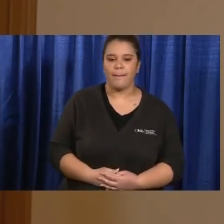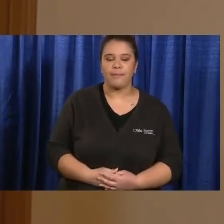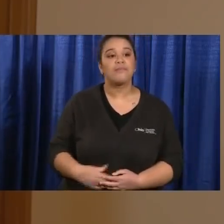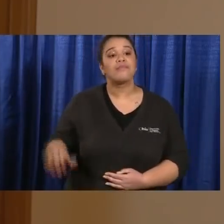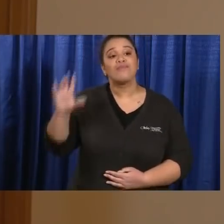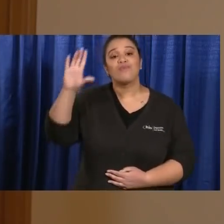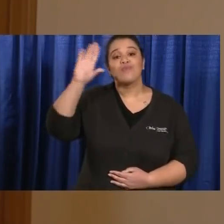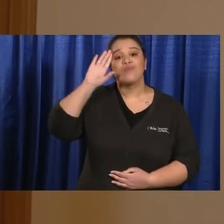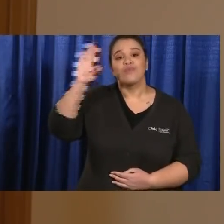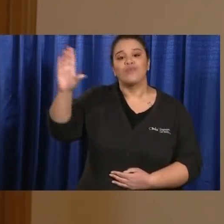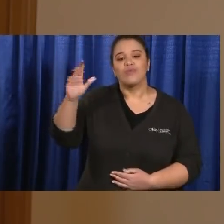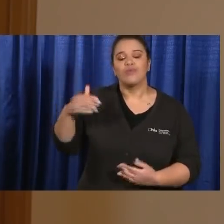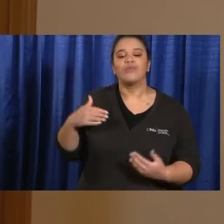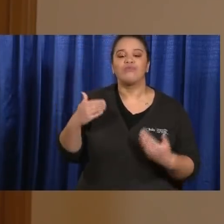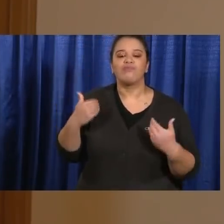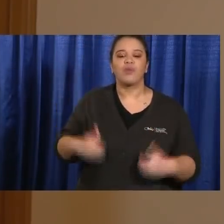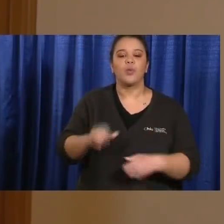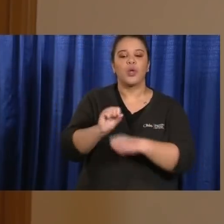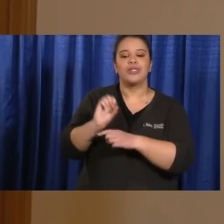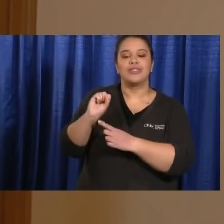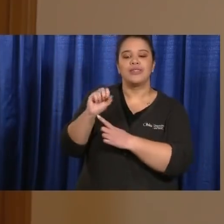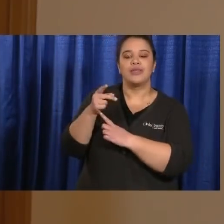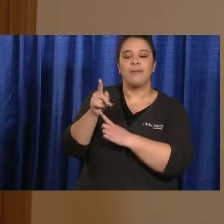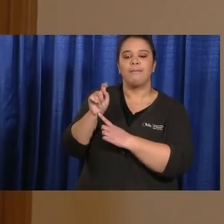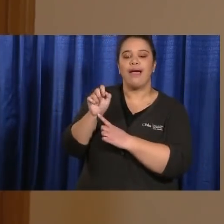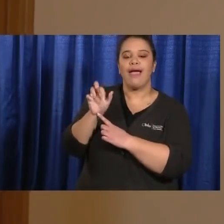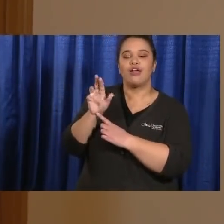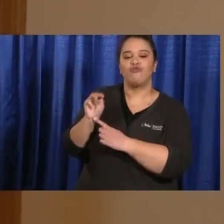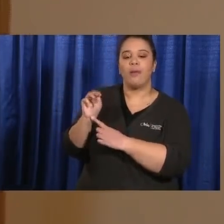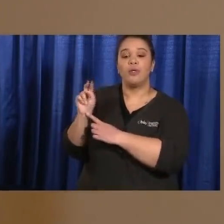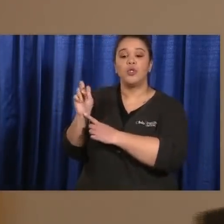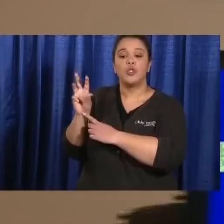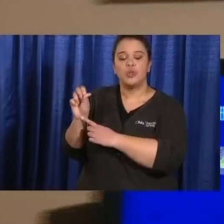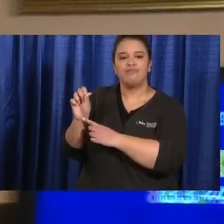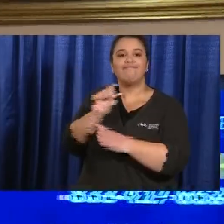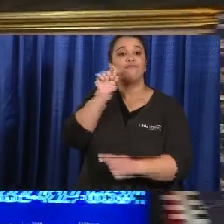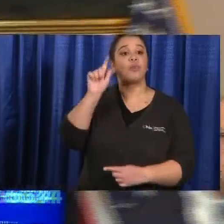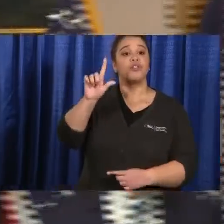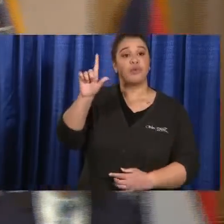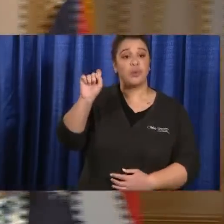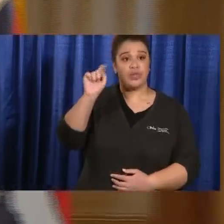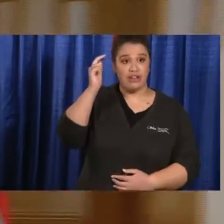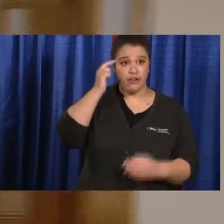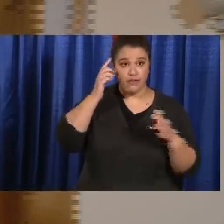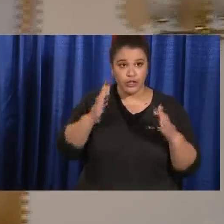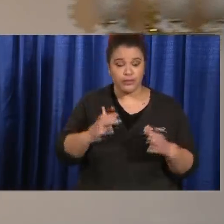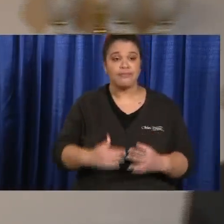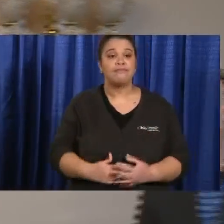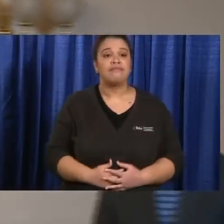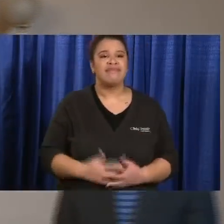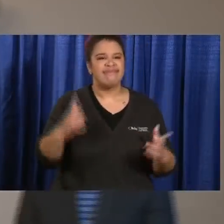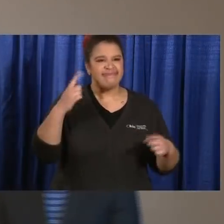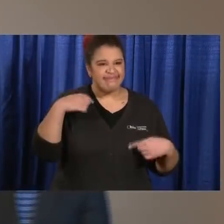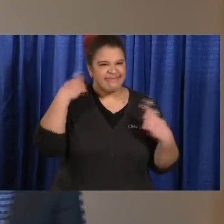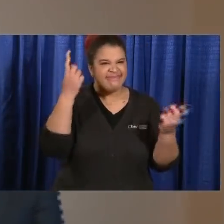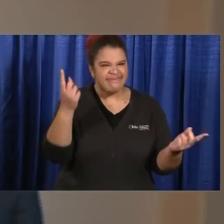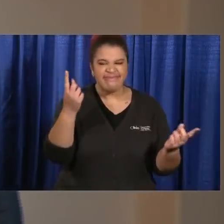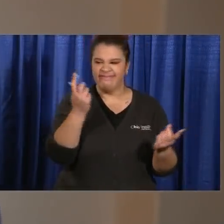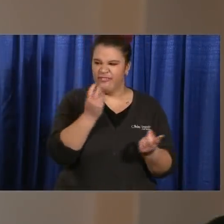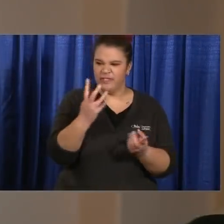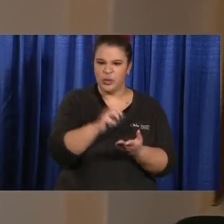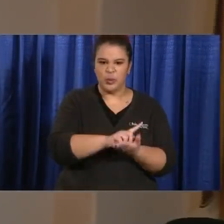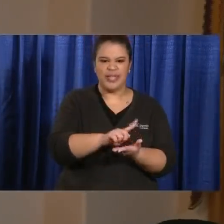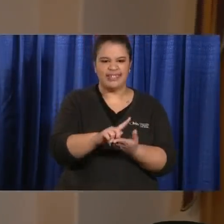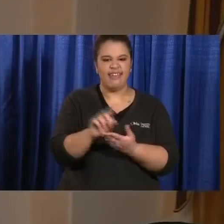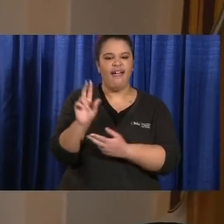Hi there, Maury Givens with Spectrum News 1. This question is for the Lieutenant Governor. We've been following unemployment over the past couple of weeks, really.